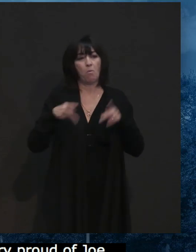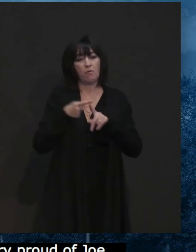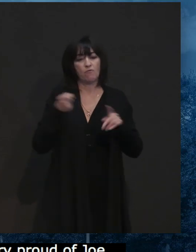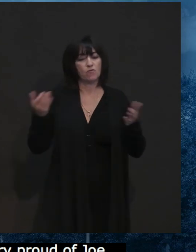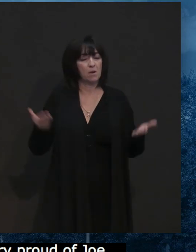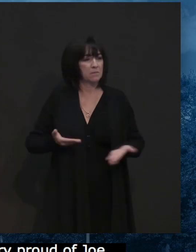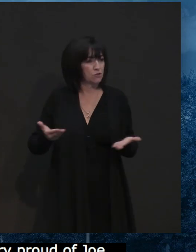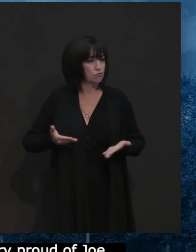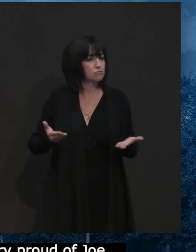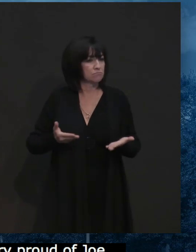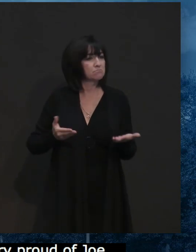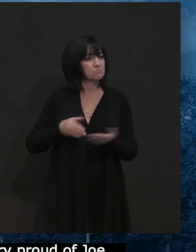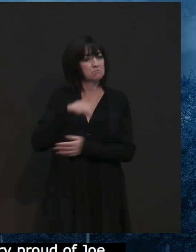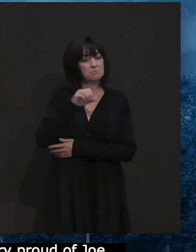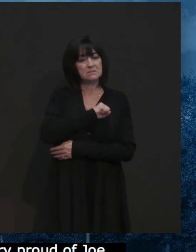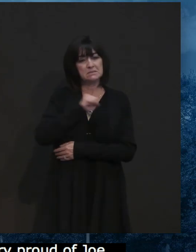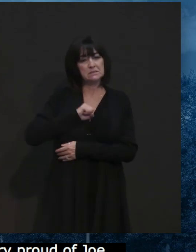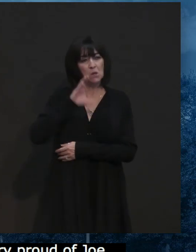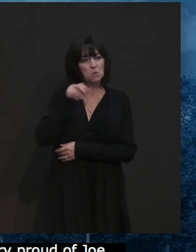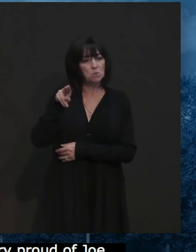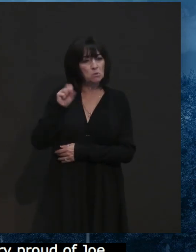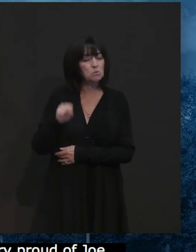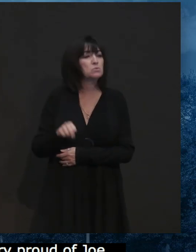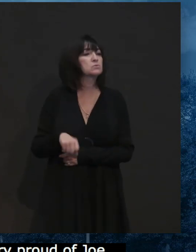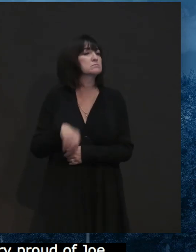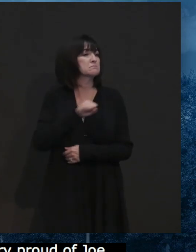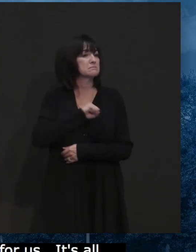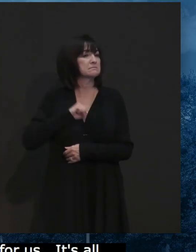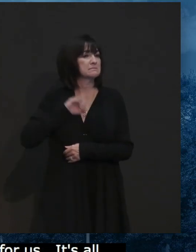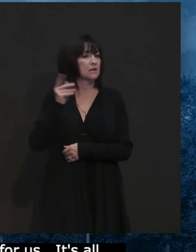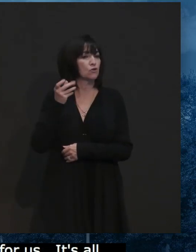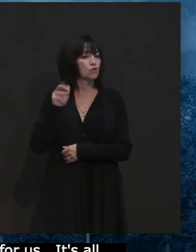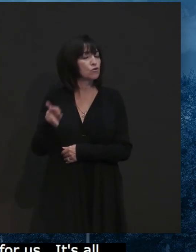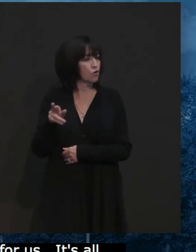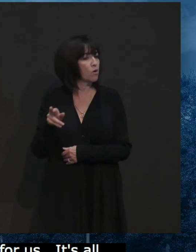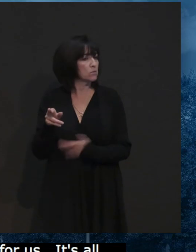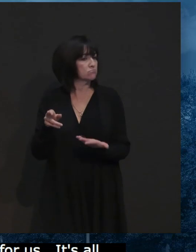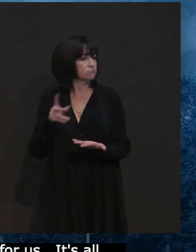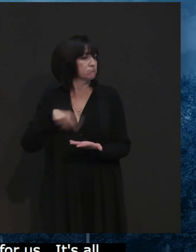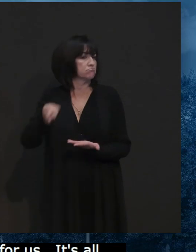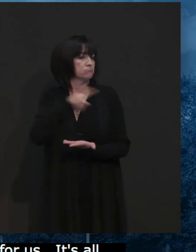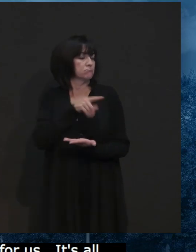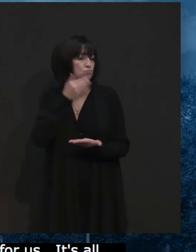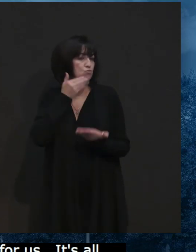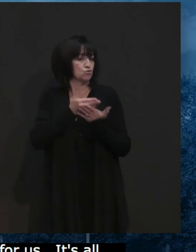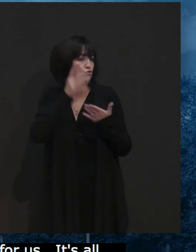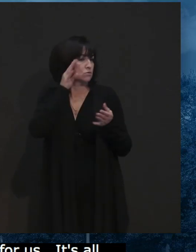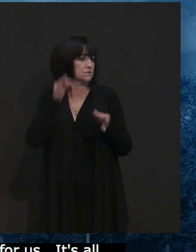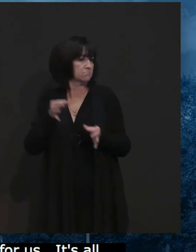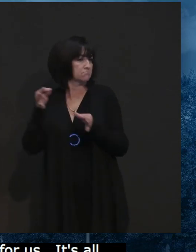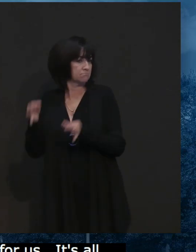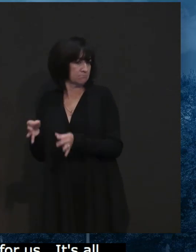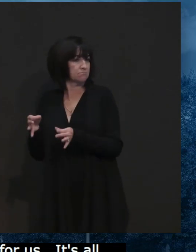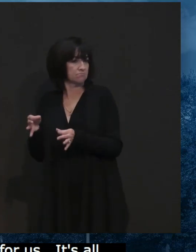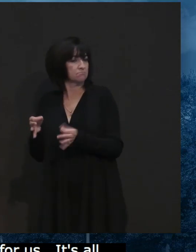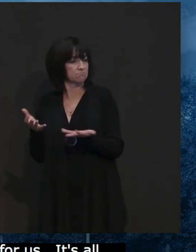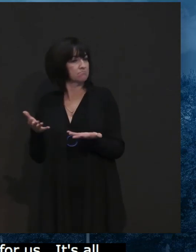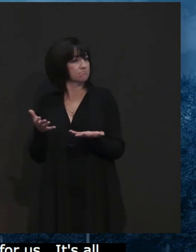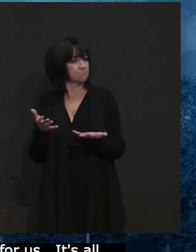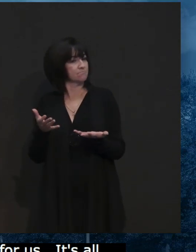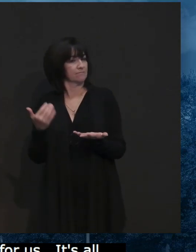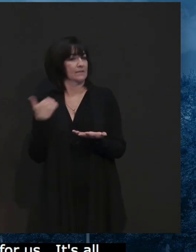Blunt-Rochester now, with respect to federal resources, and I certainly can't hurt with our own Joe